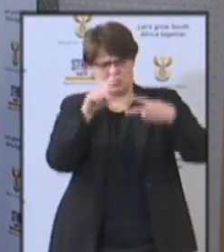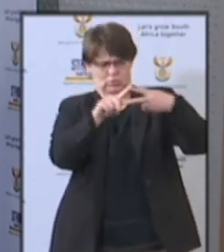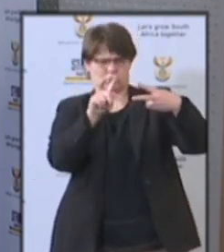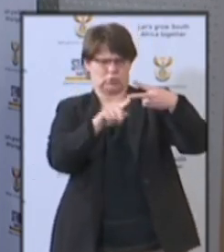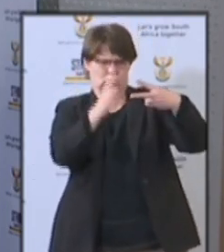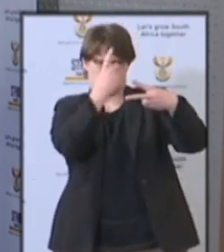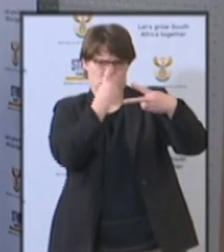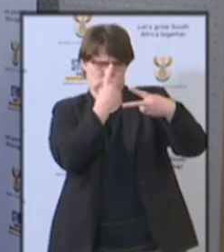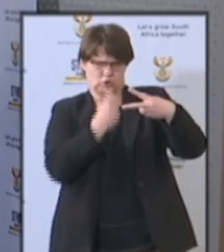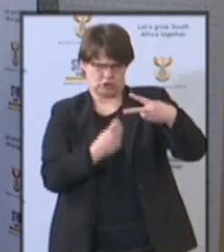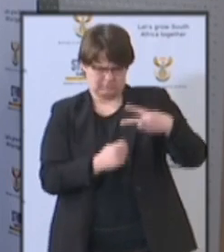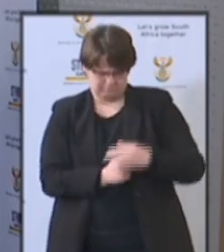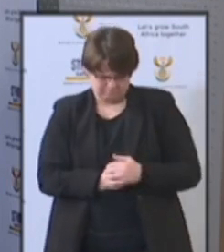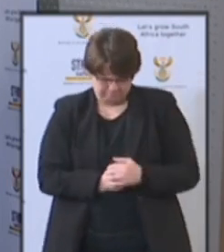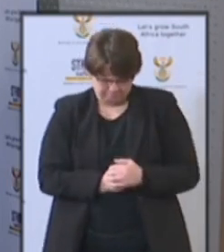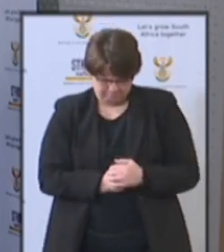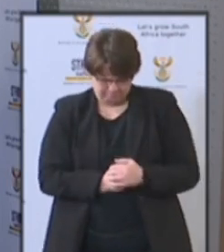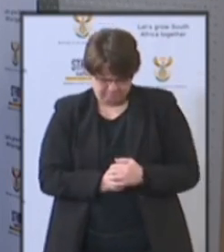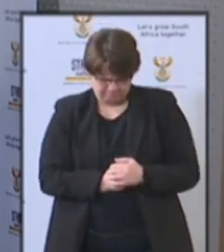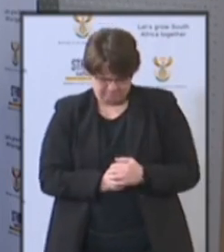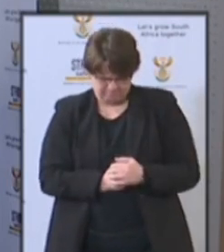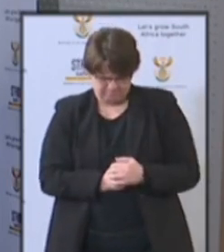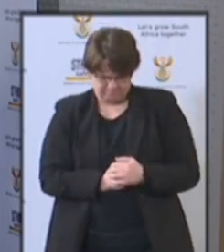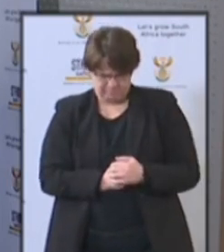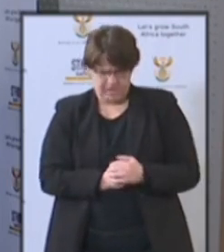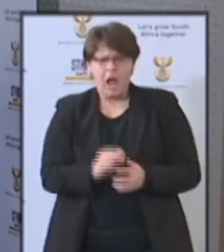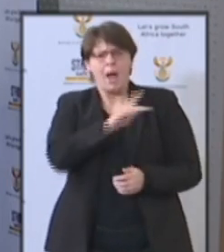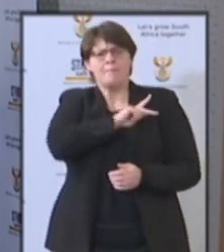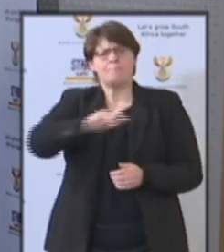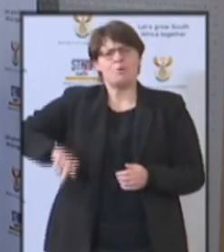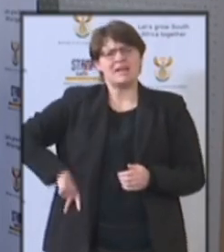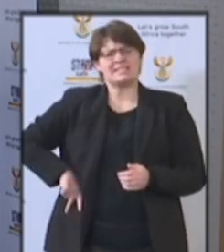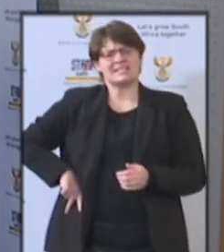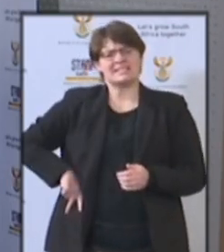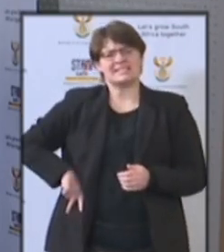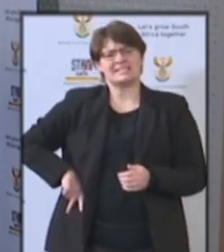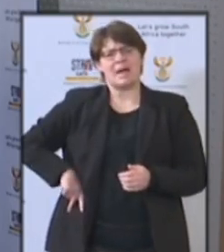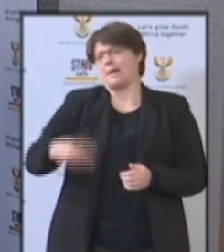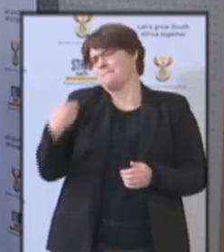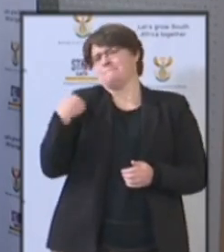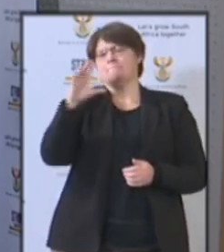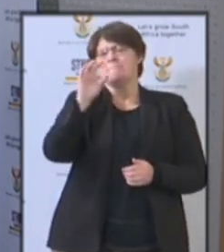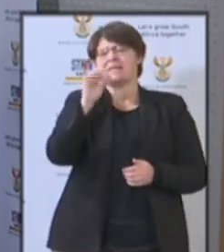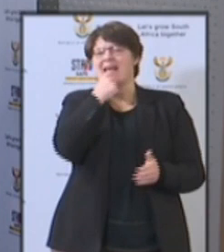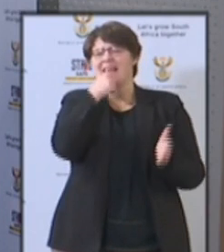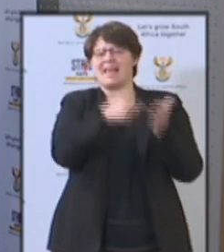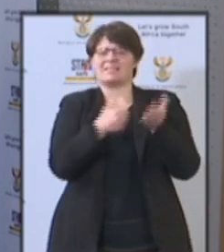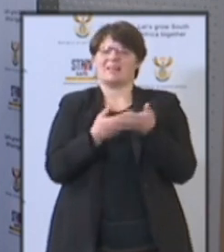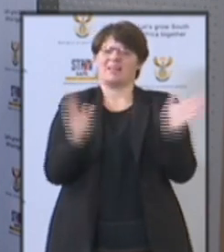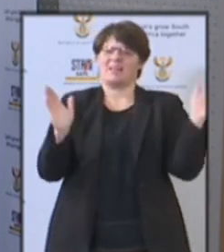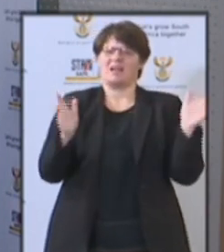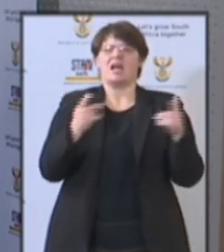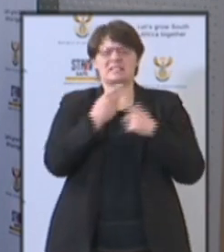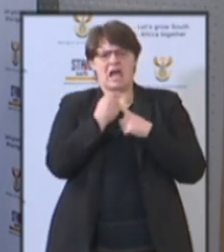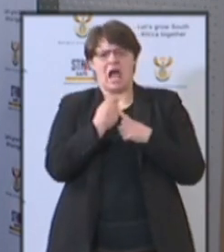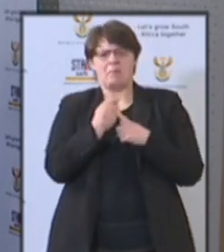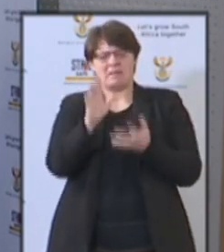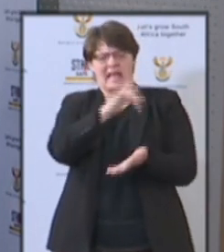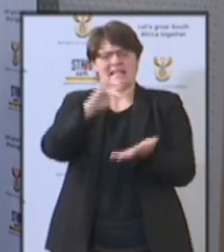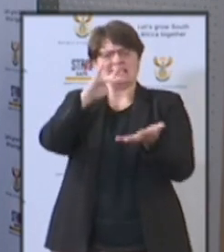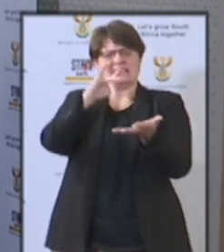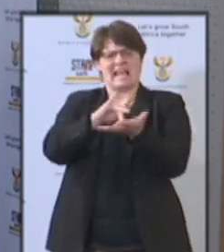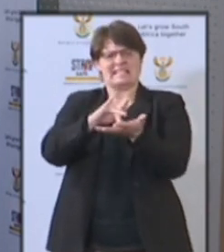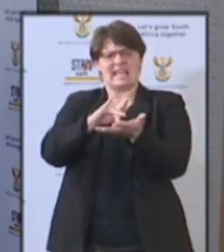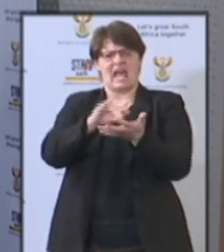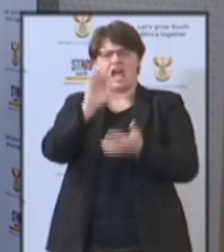questions. In the letter that the President releases on a Monday, he speaks about this fusion center,